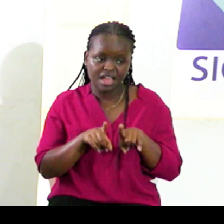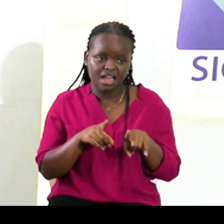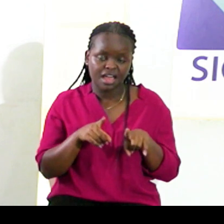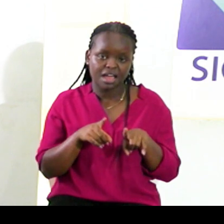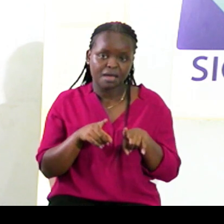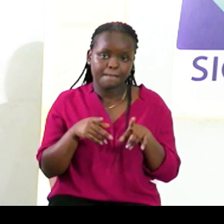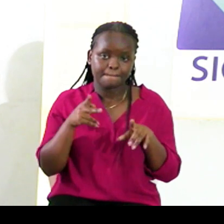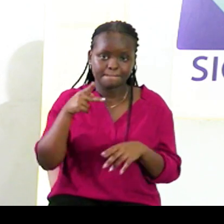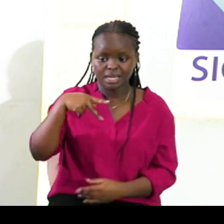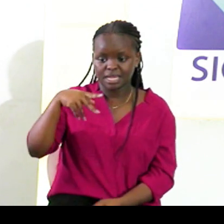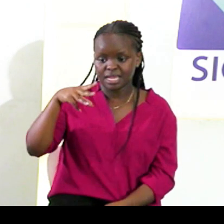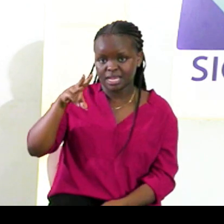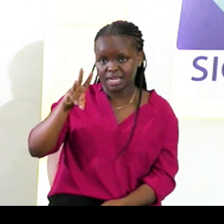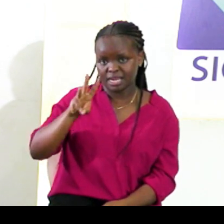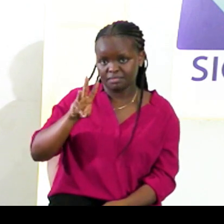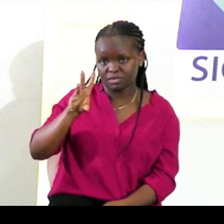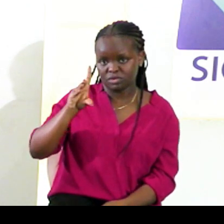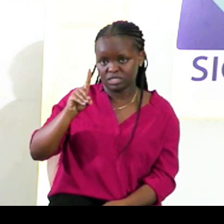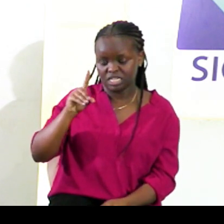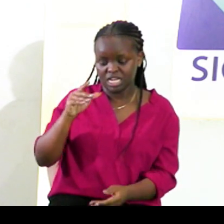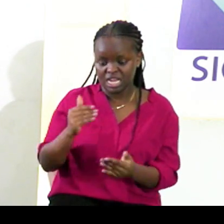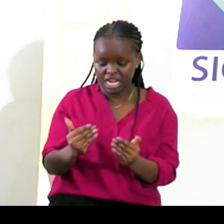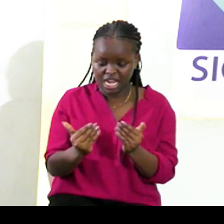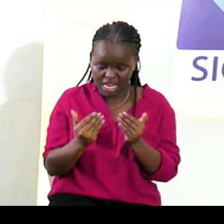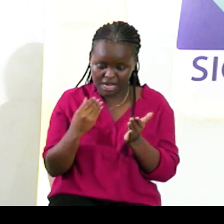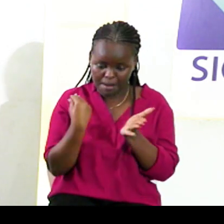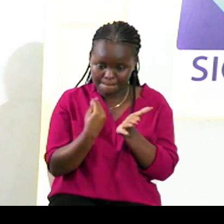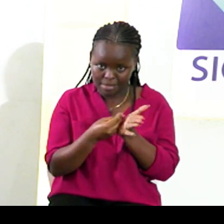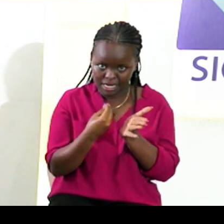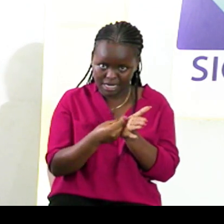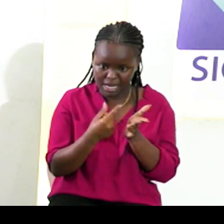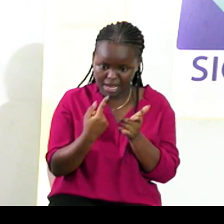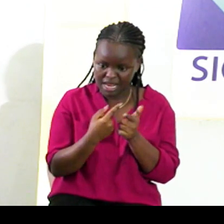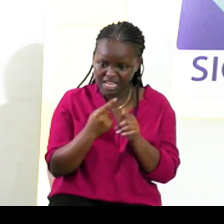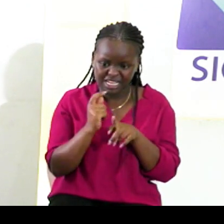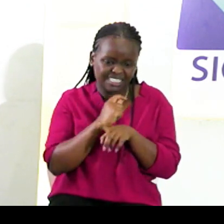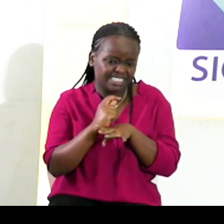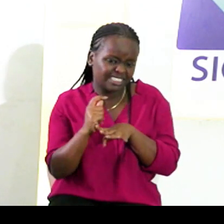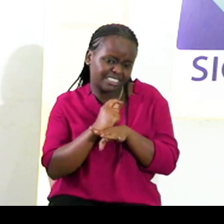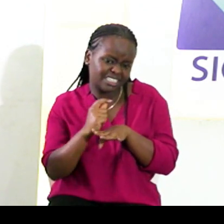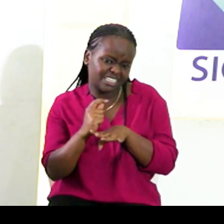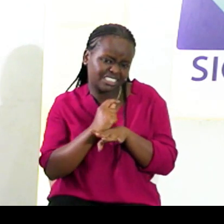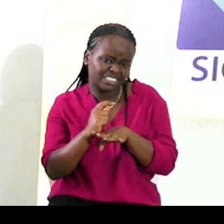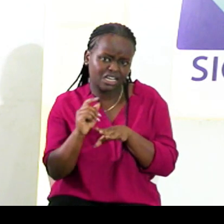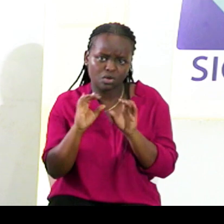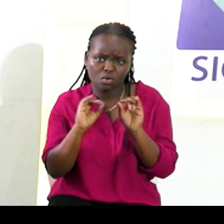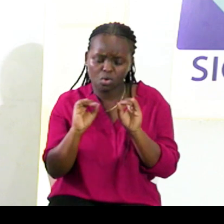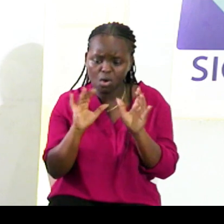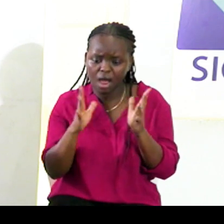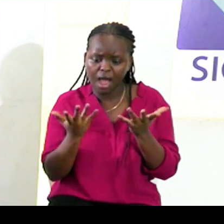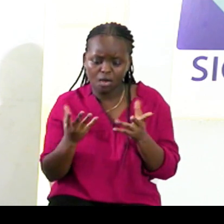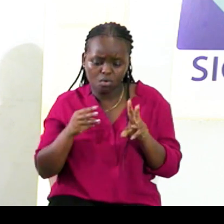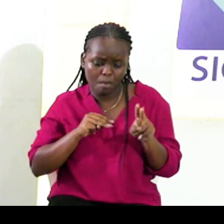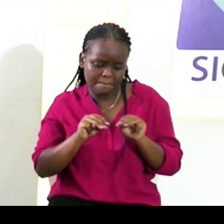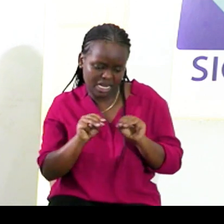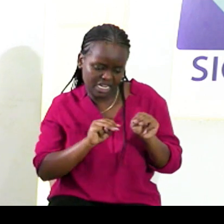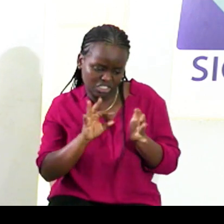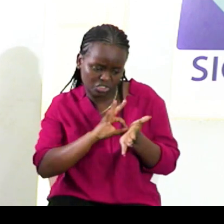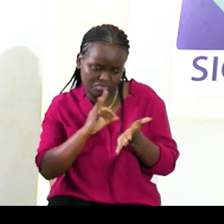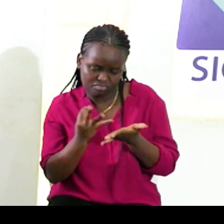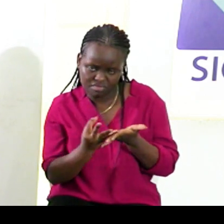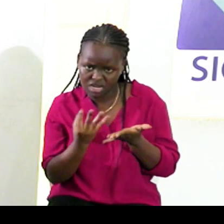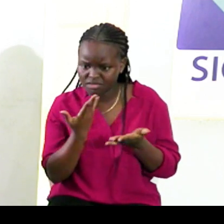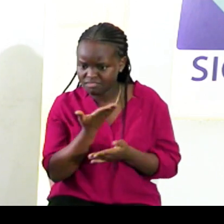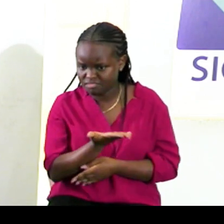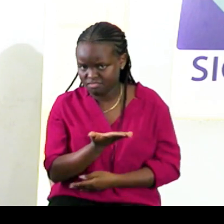people living with disability may need funds, they are not trained on how to manage these funds. I only